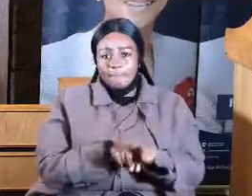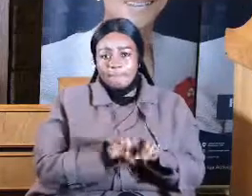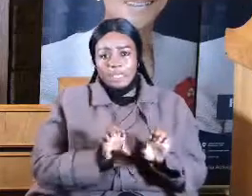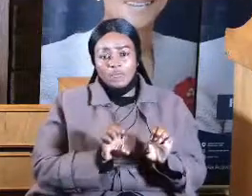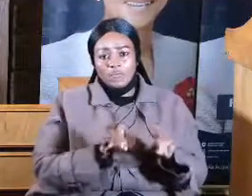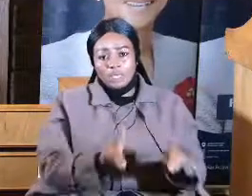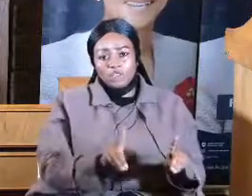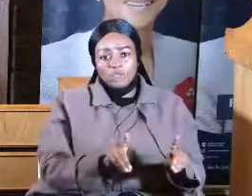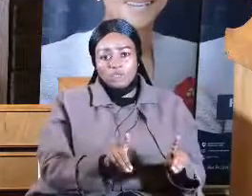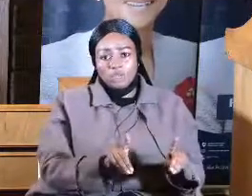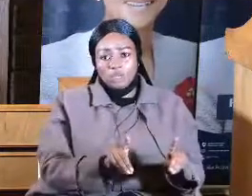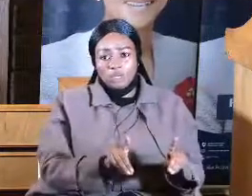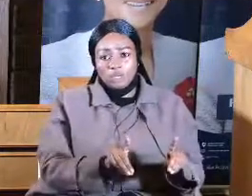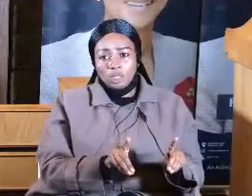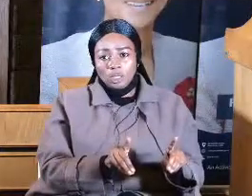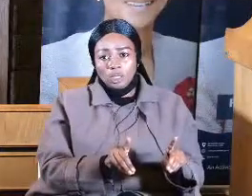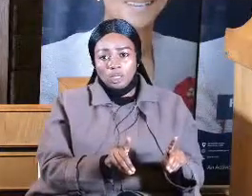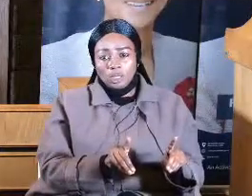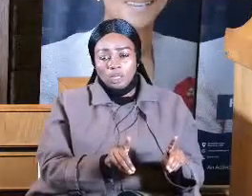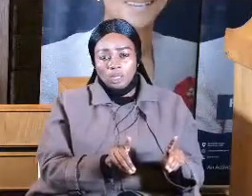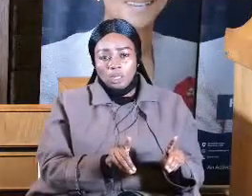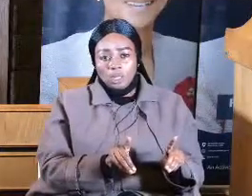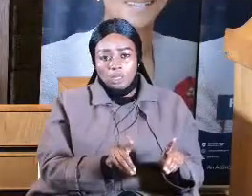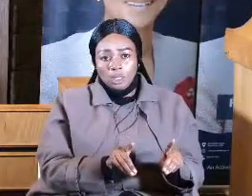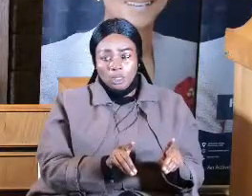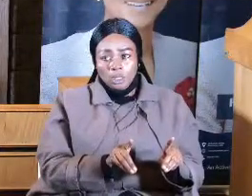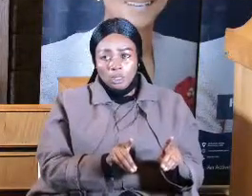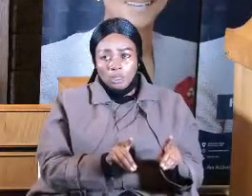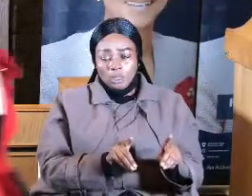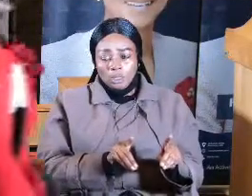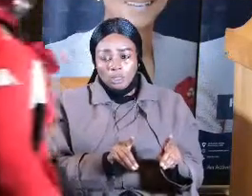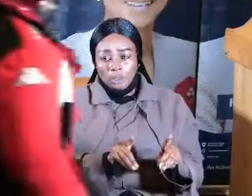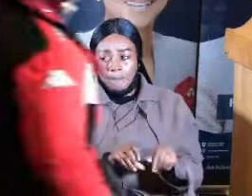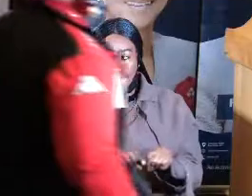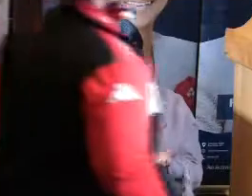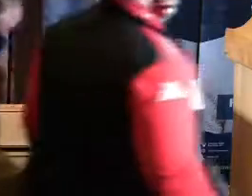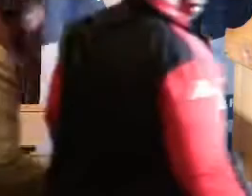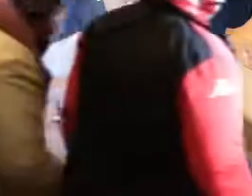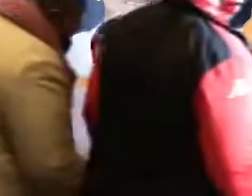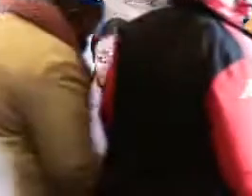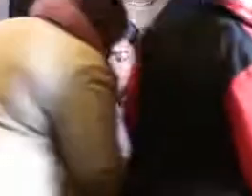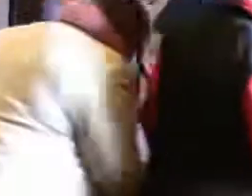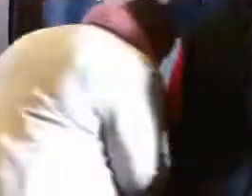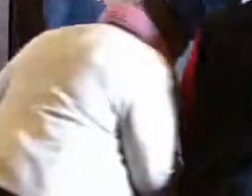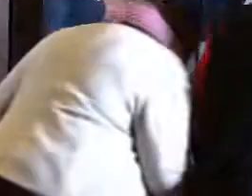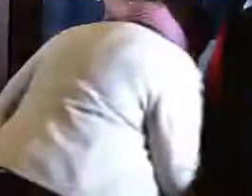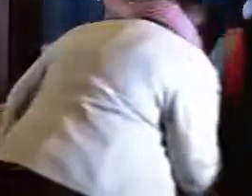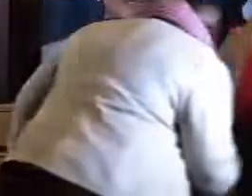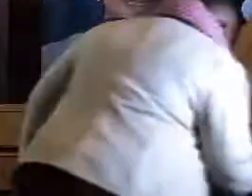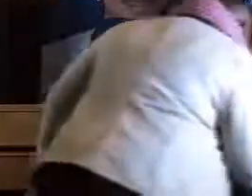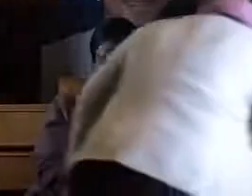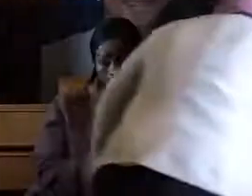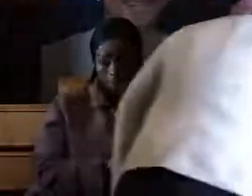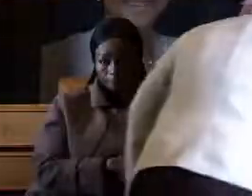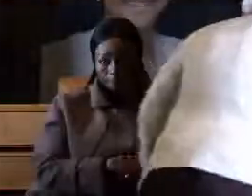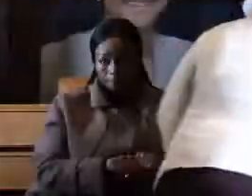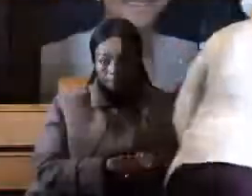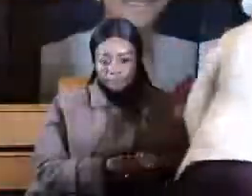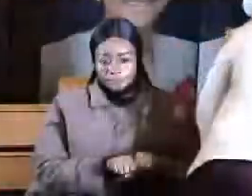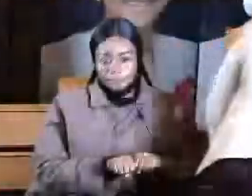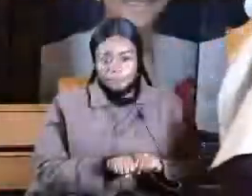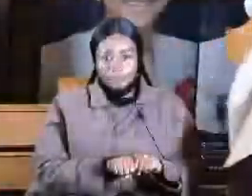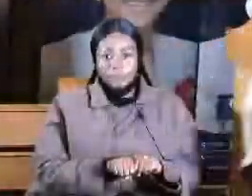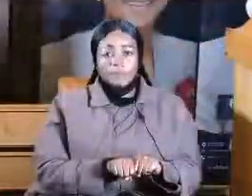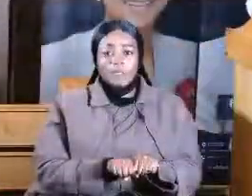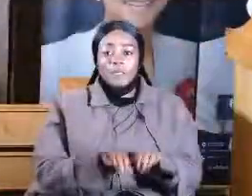is the platform where we open for dialogue. That is the platform where we open for engagement, for the people to be